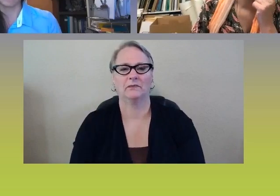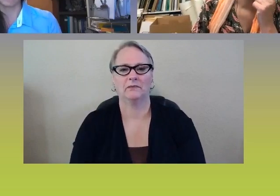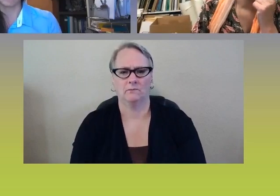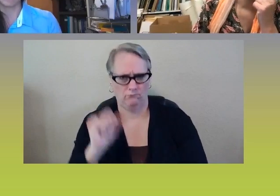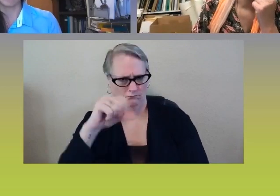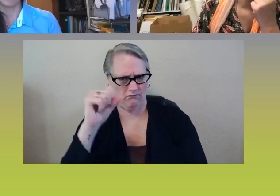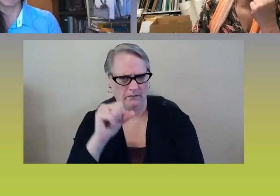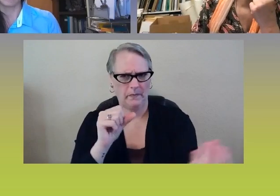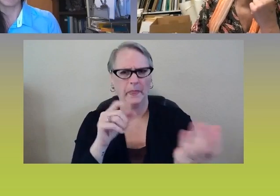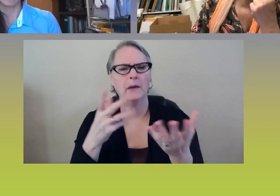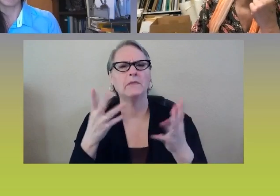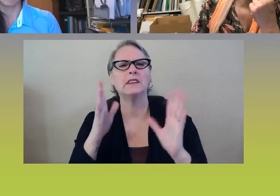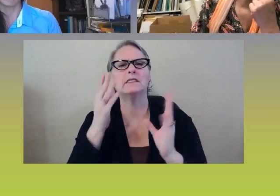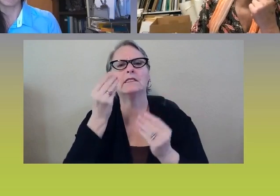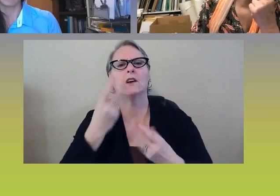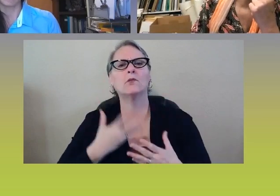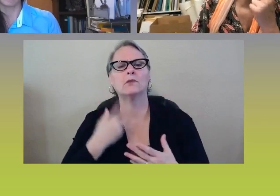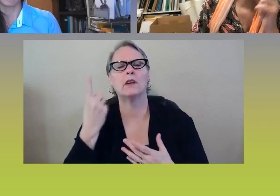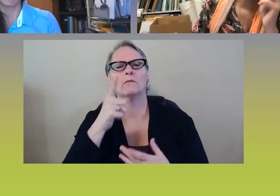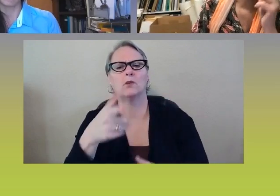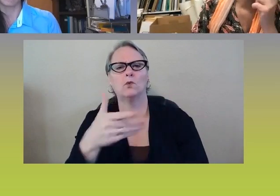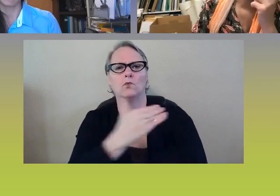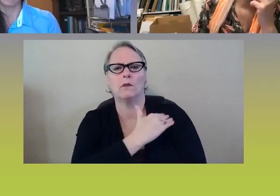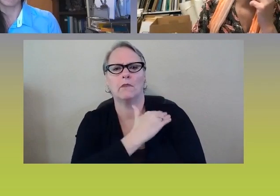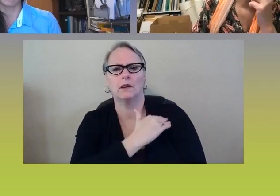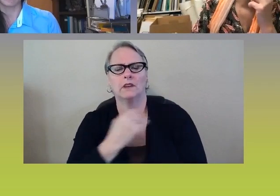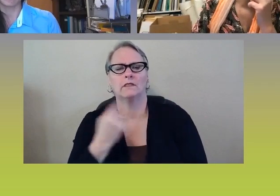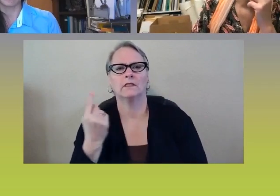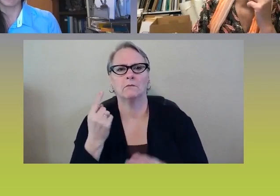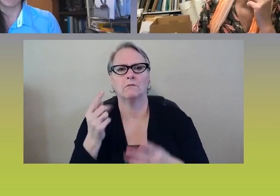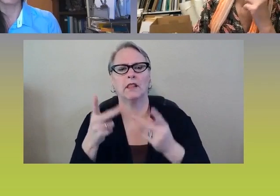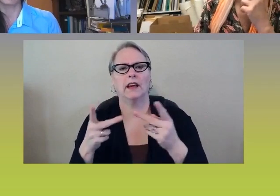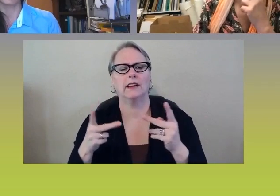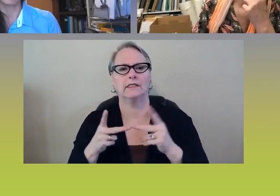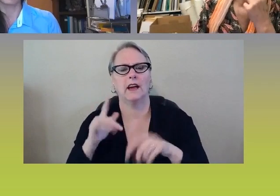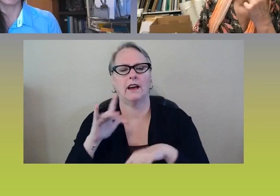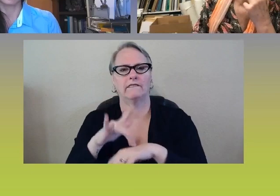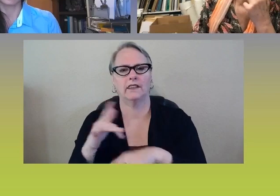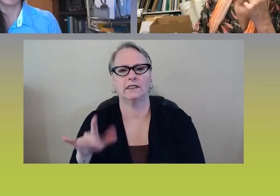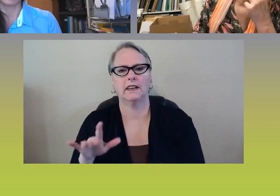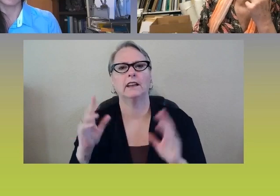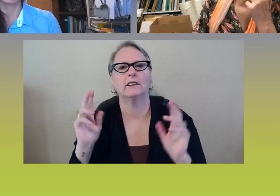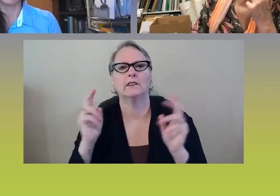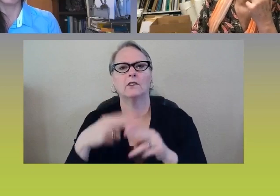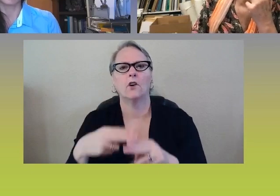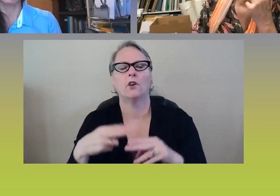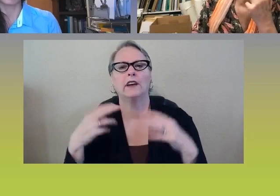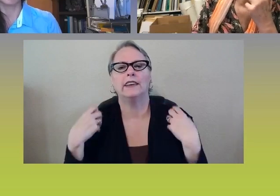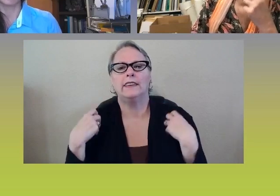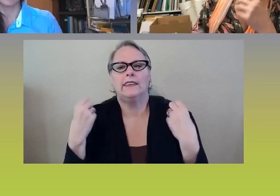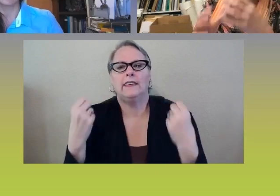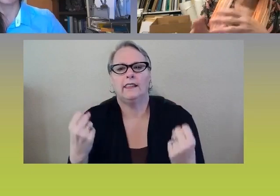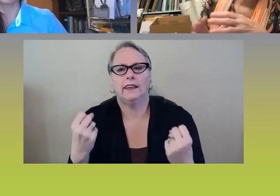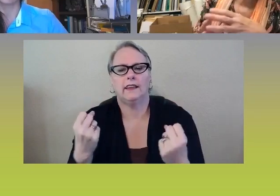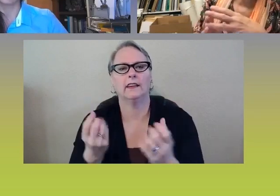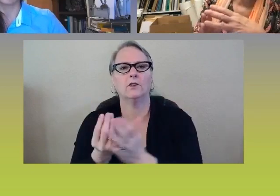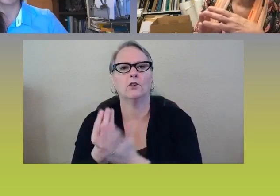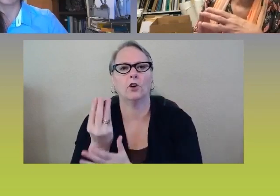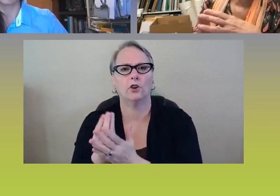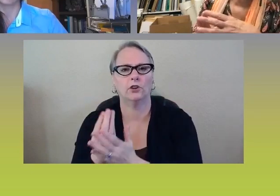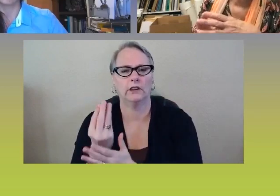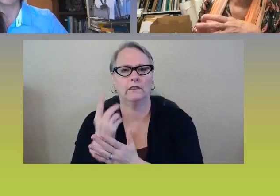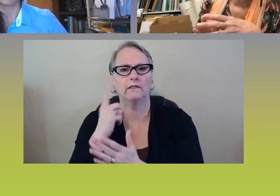you remind me a place that I visited, a healing garden, in fact,